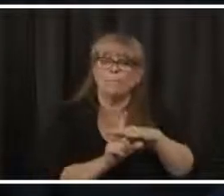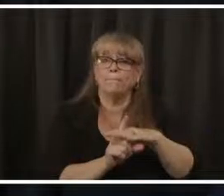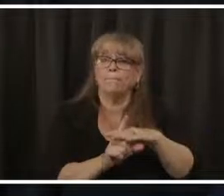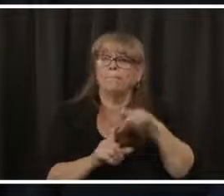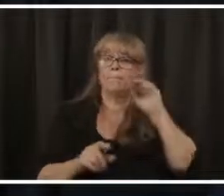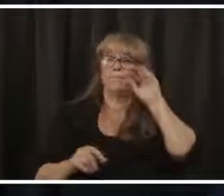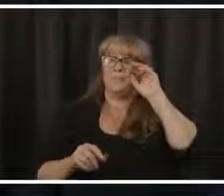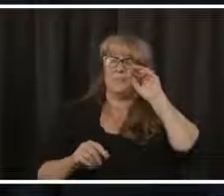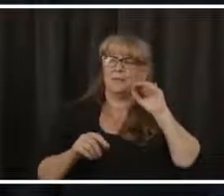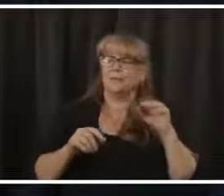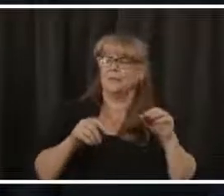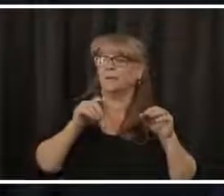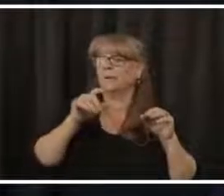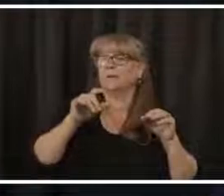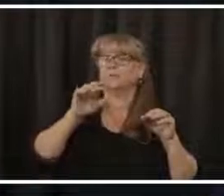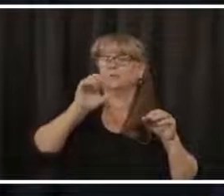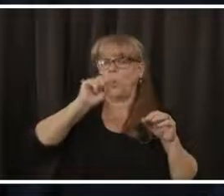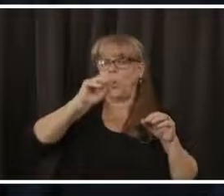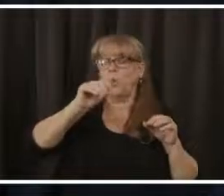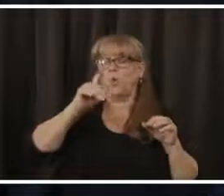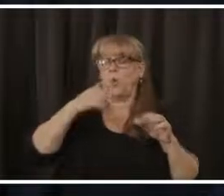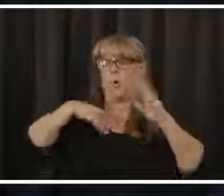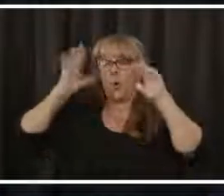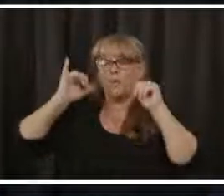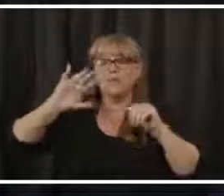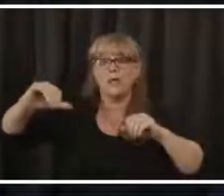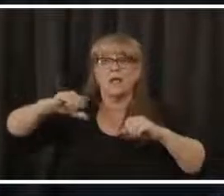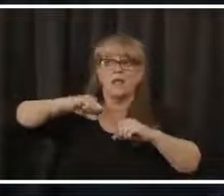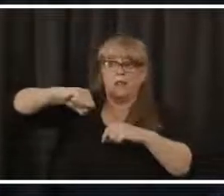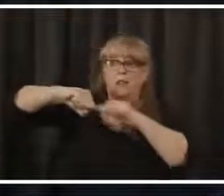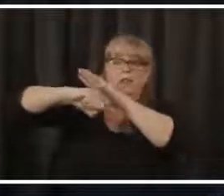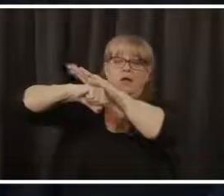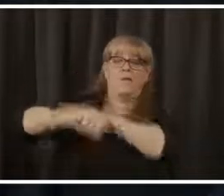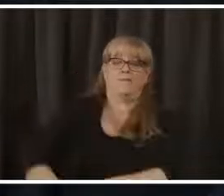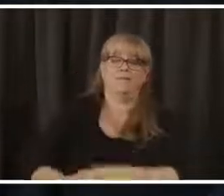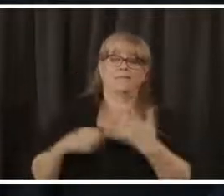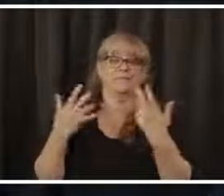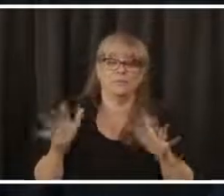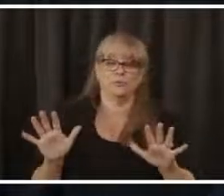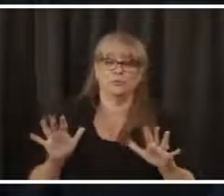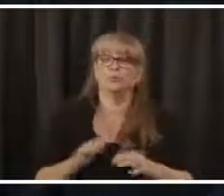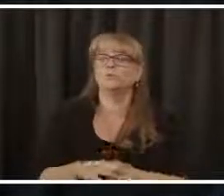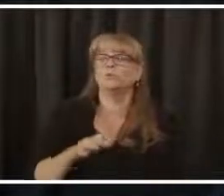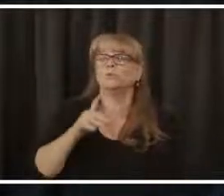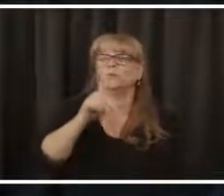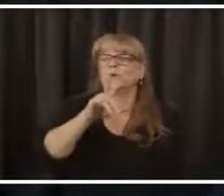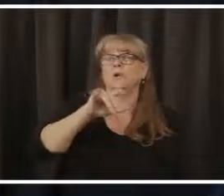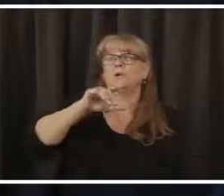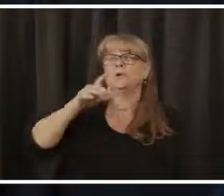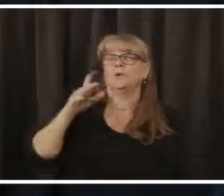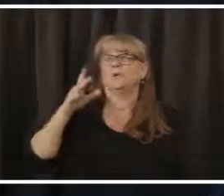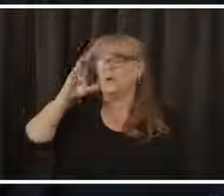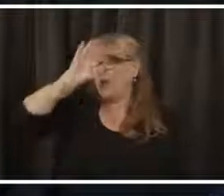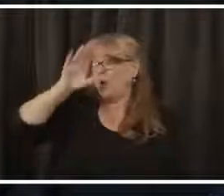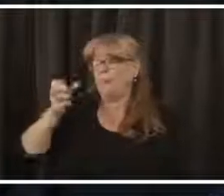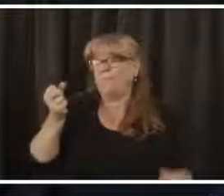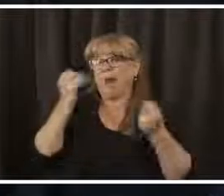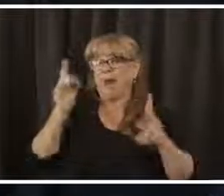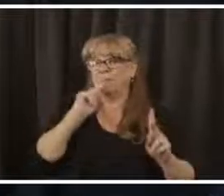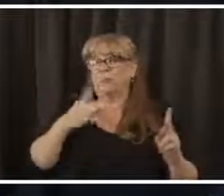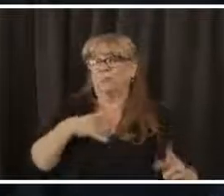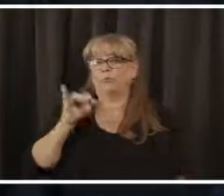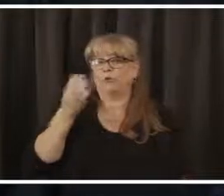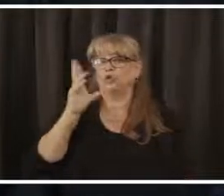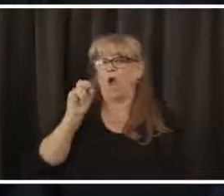third reason is that, of course, Johnson & Johnson, the single-dose vaccine, which is preferred by many people because it is only one dose, hasn't been available for 2 weeks. It